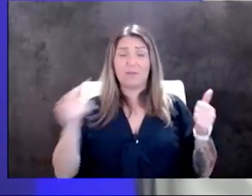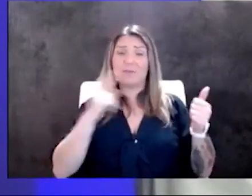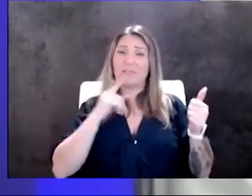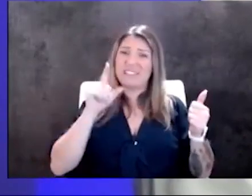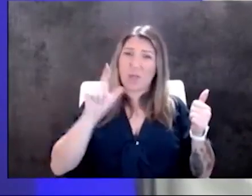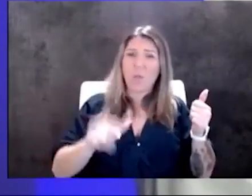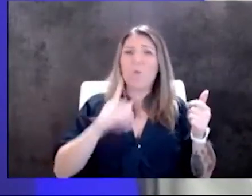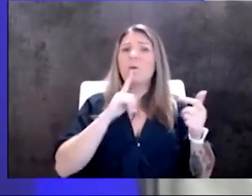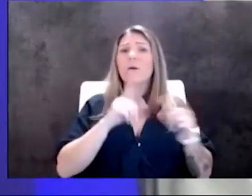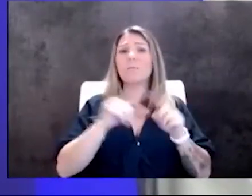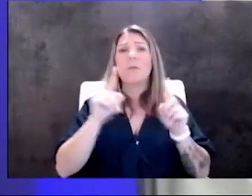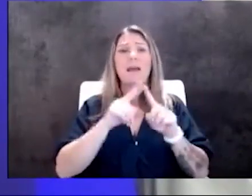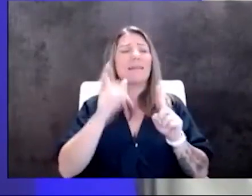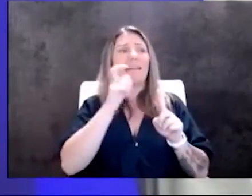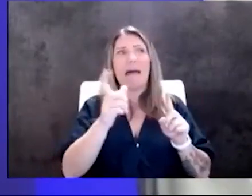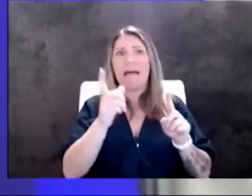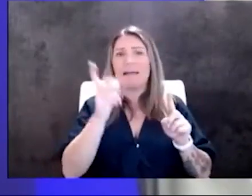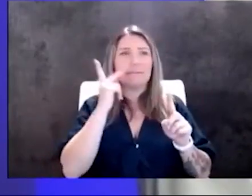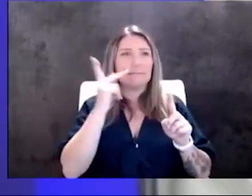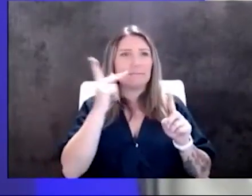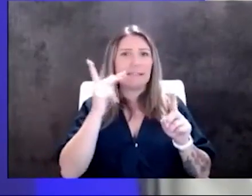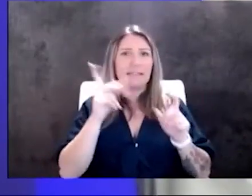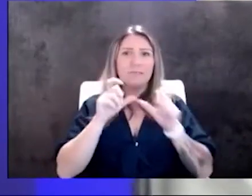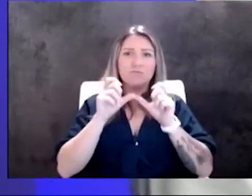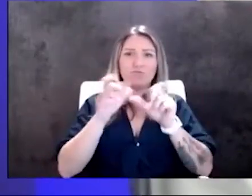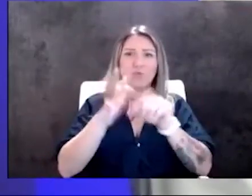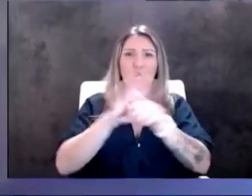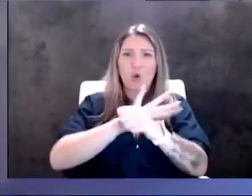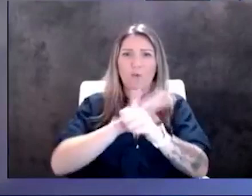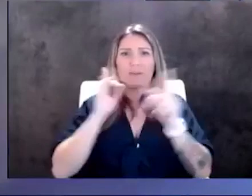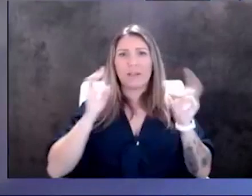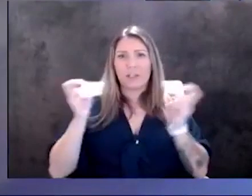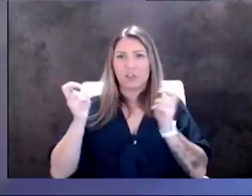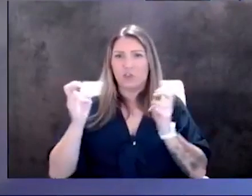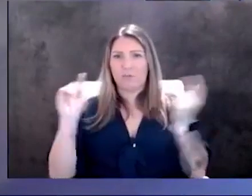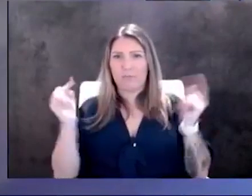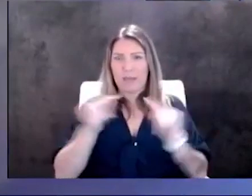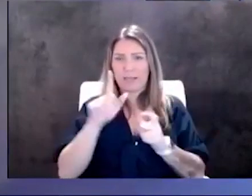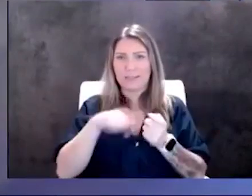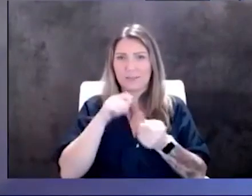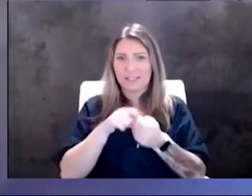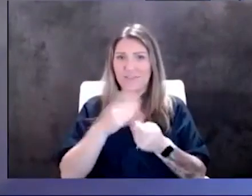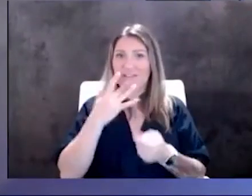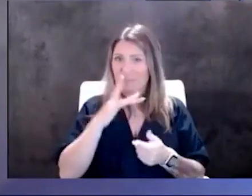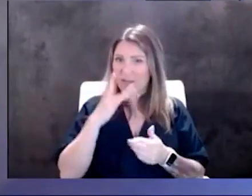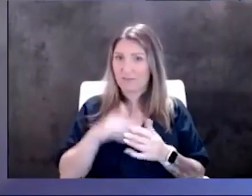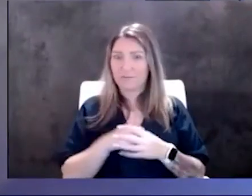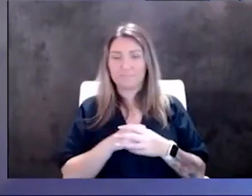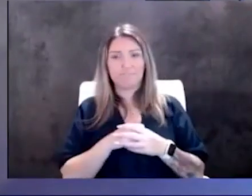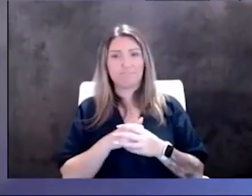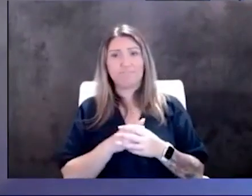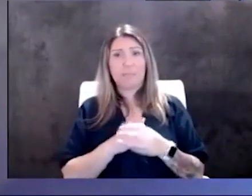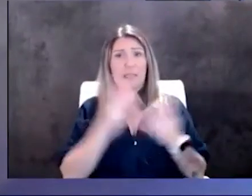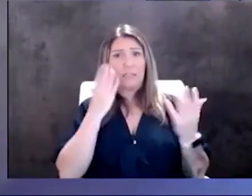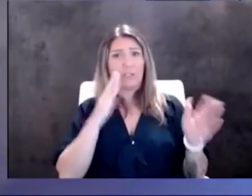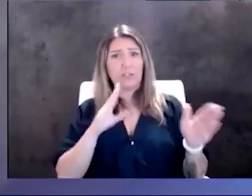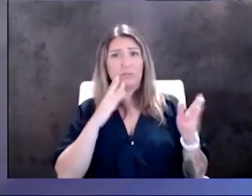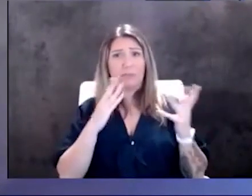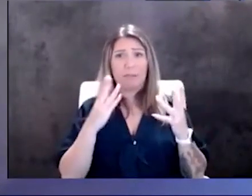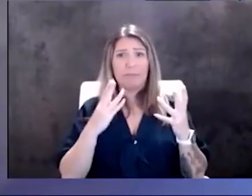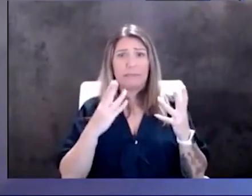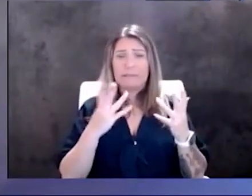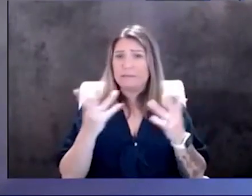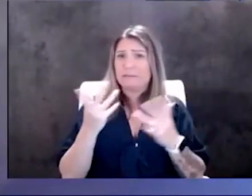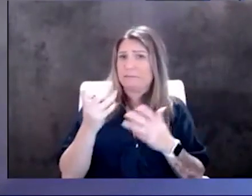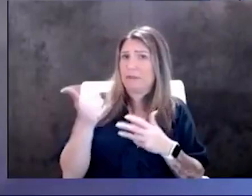lot of these long COVID issues that are really pain specific, fortunately. Yeah, I don't know, and you may have another comment. I think there is some pain